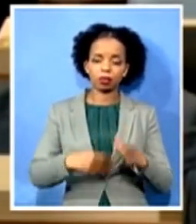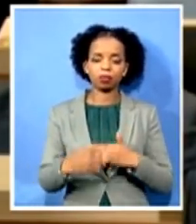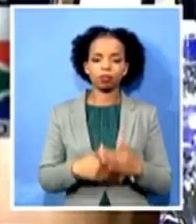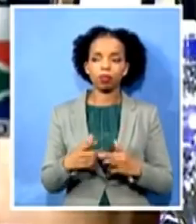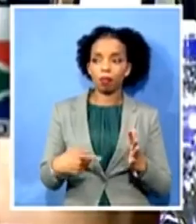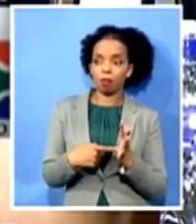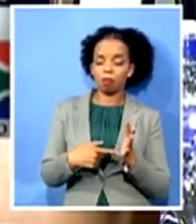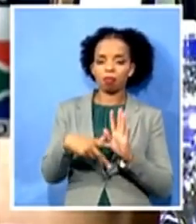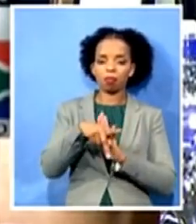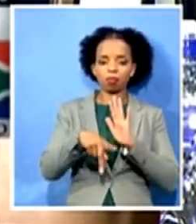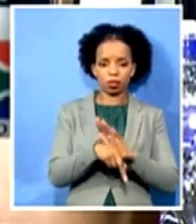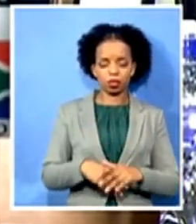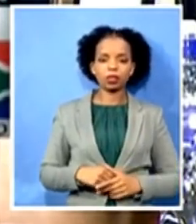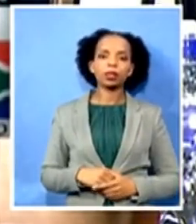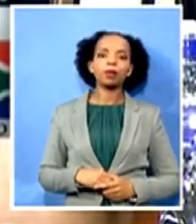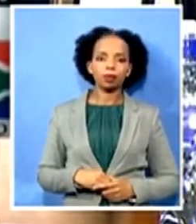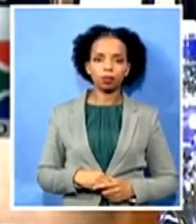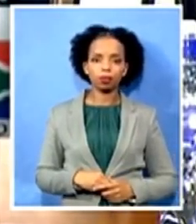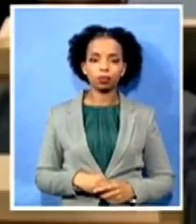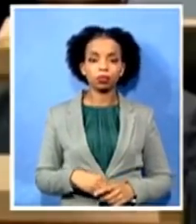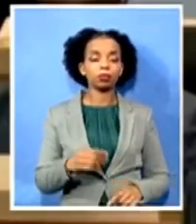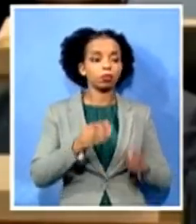that correctly? Yes, sir. All right.